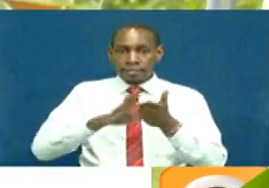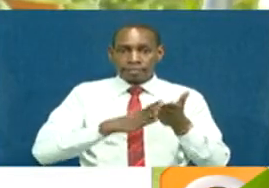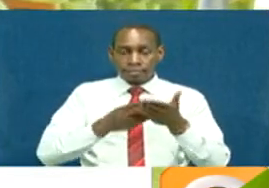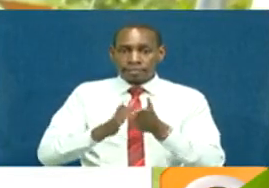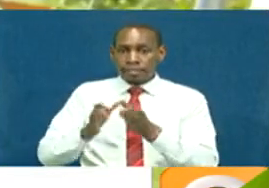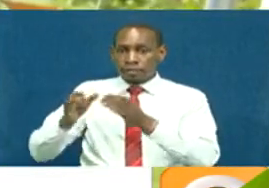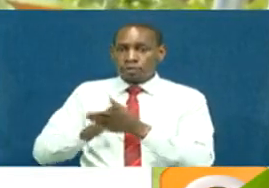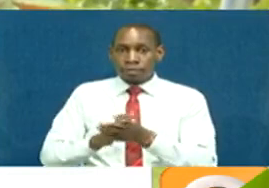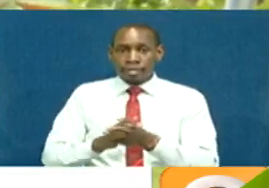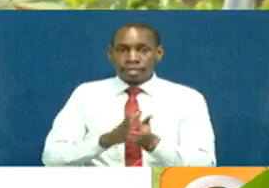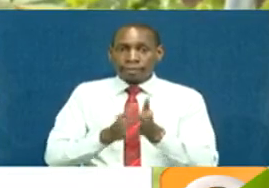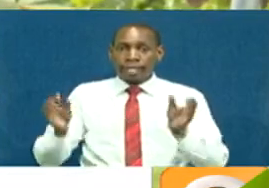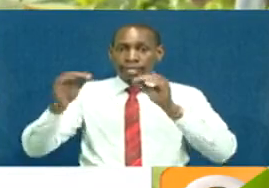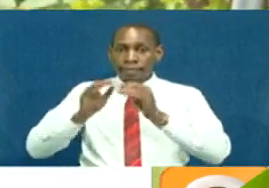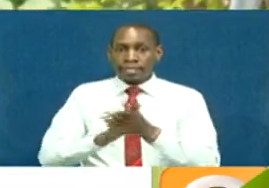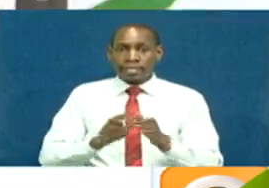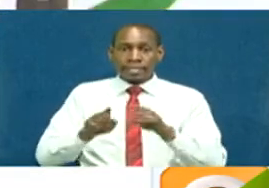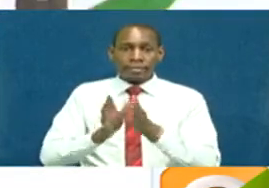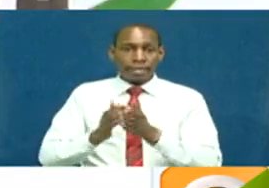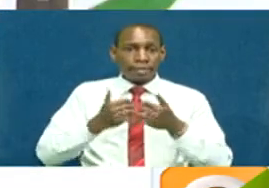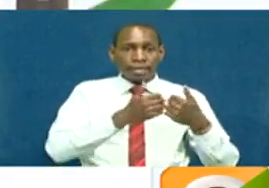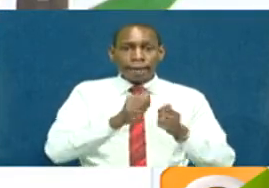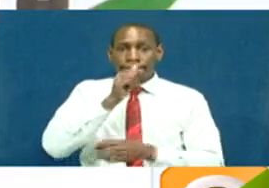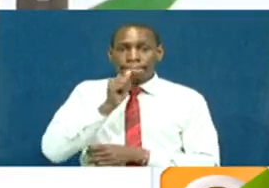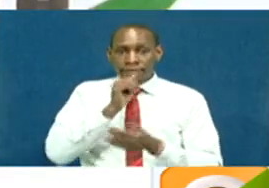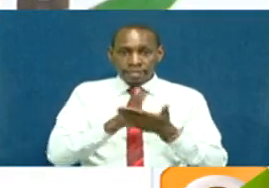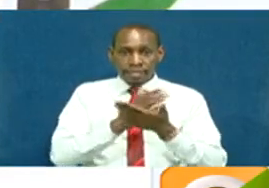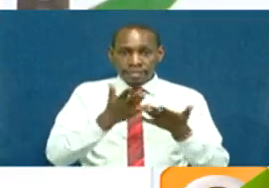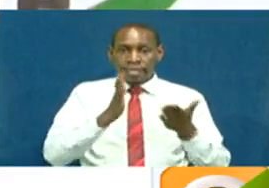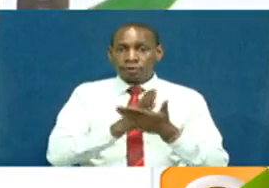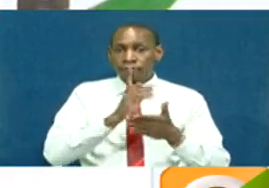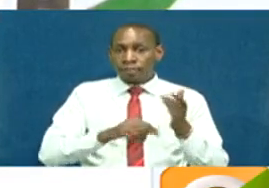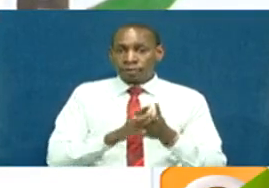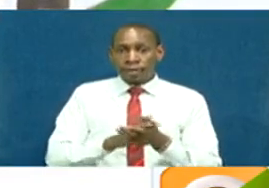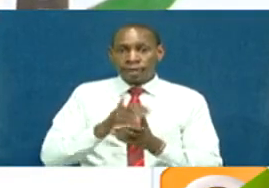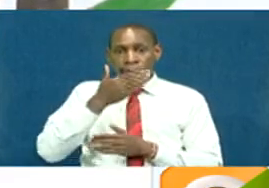ASNET, which convened the summit, also challenged the private sector to ensure that there